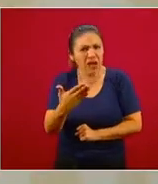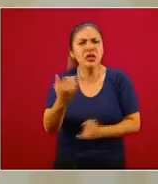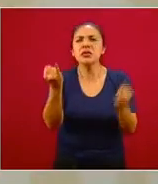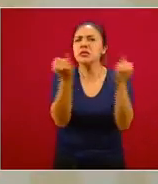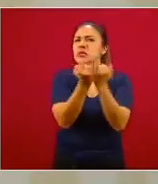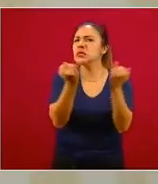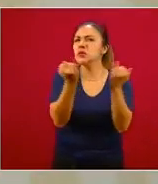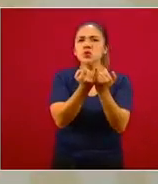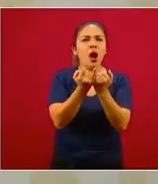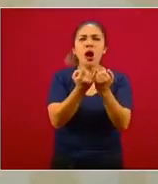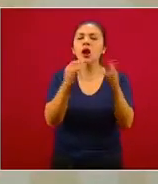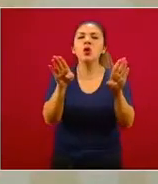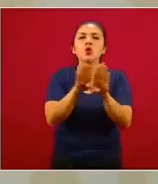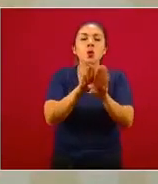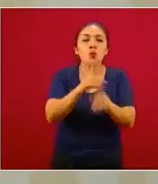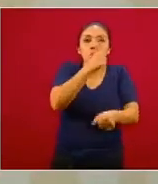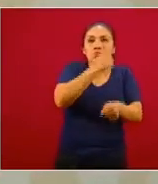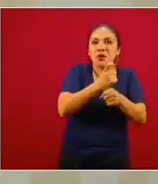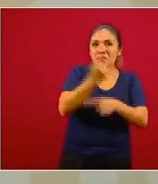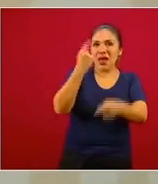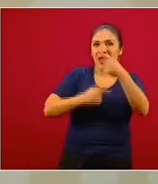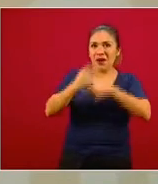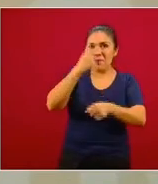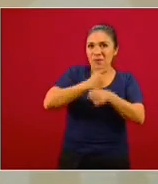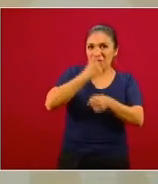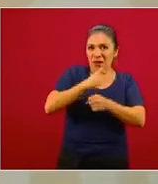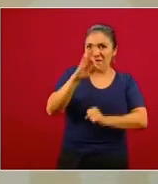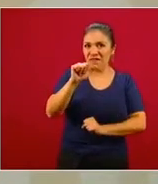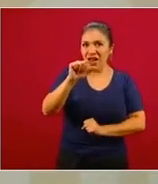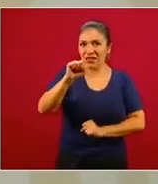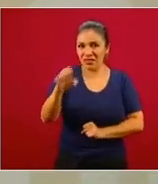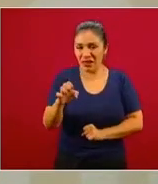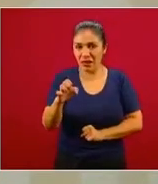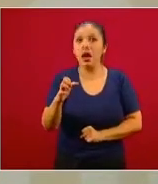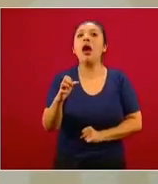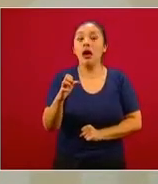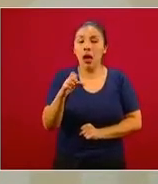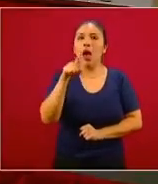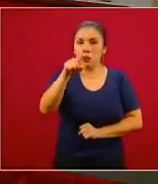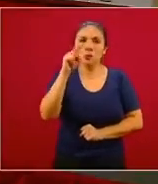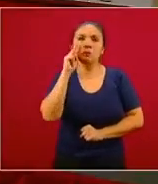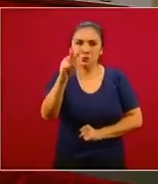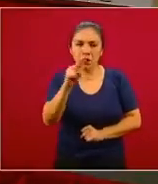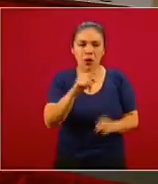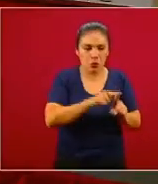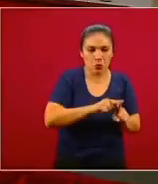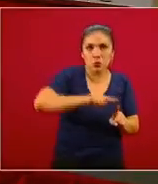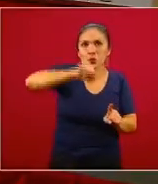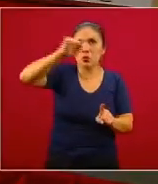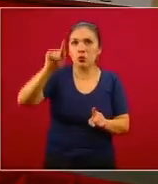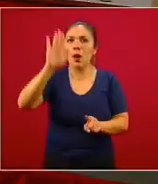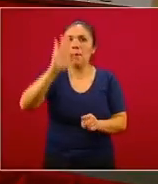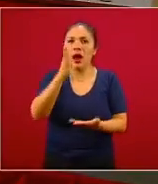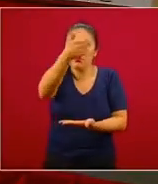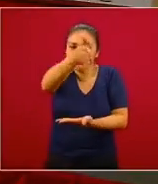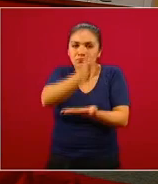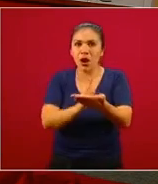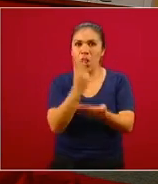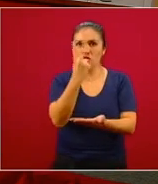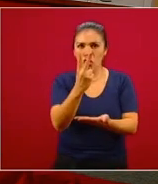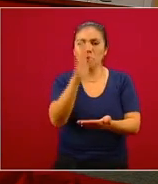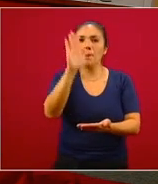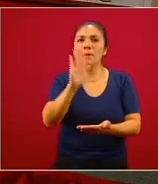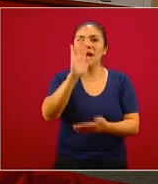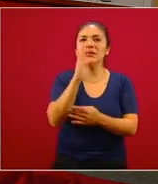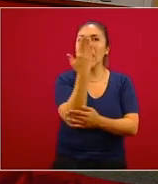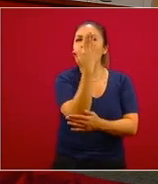are semejante a being la fase 1. transmitted to the virus, that we go Noten back to ustedes being que more in si phase dividimos la 1. curva epidémica It en doesn't dos, mean that we can es como divide verla the con un pandemic espejo.